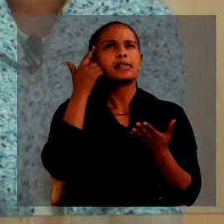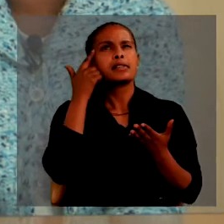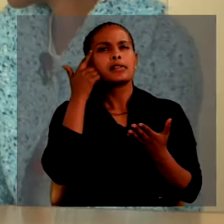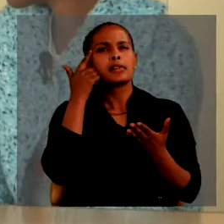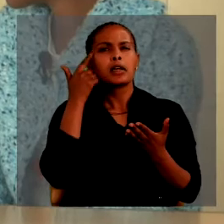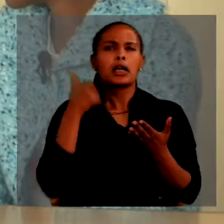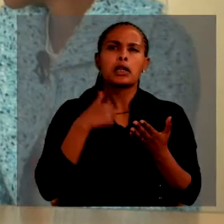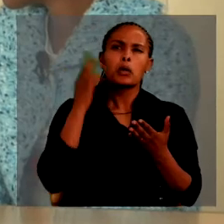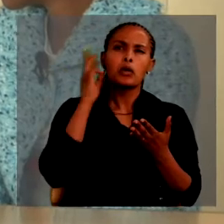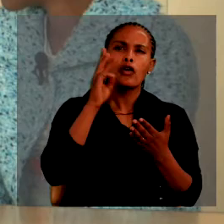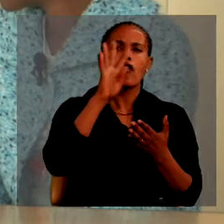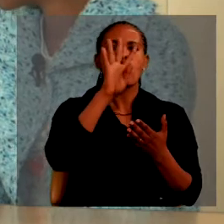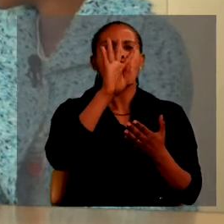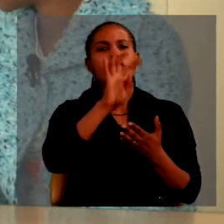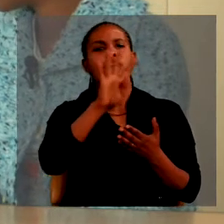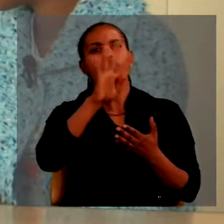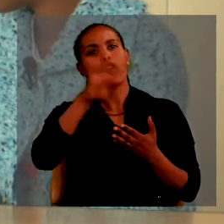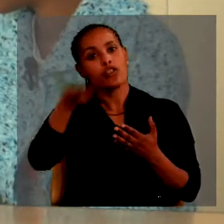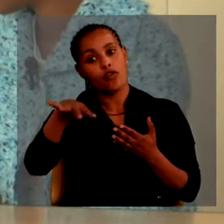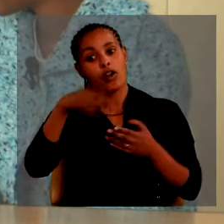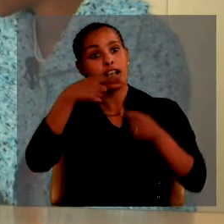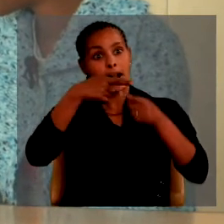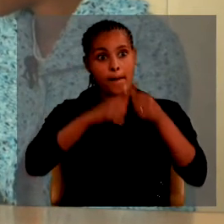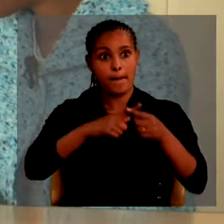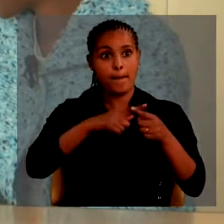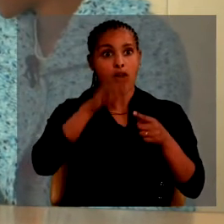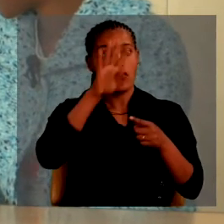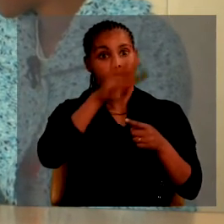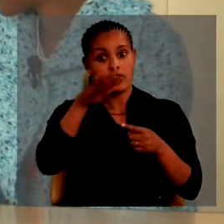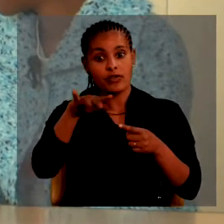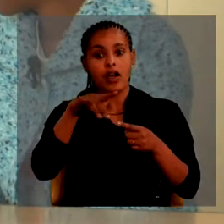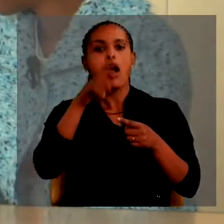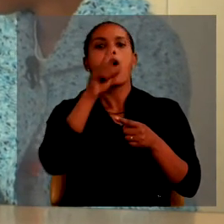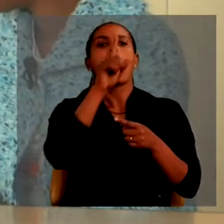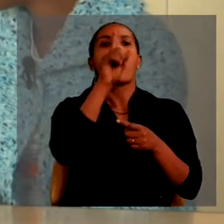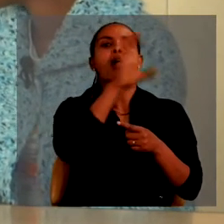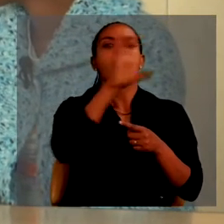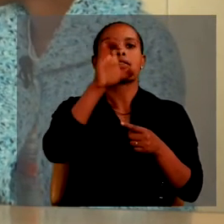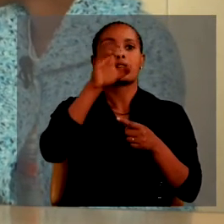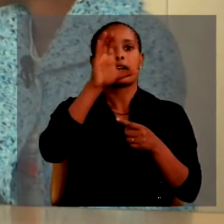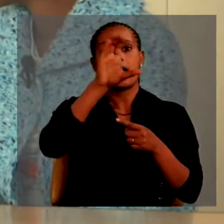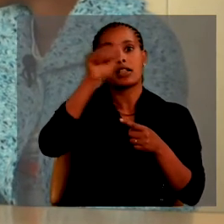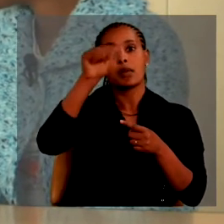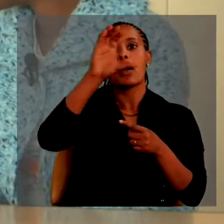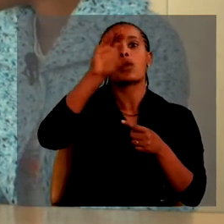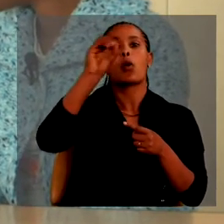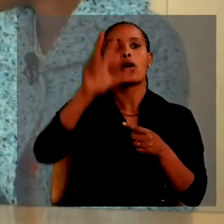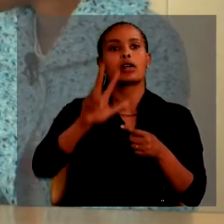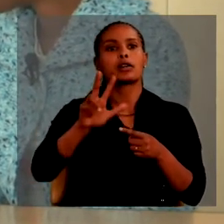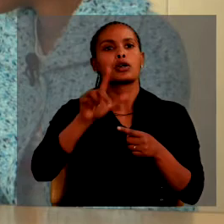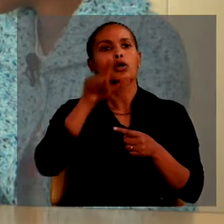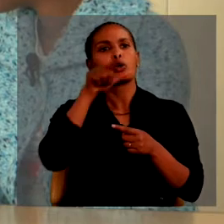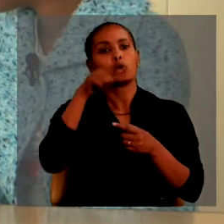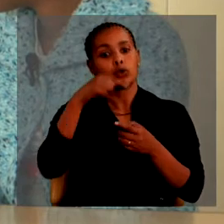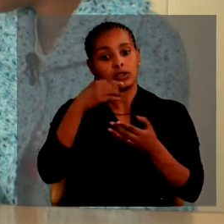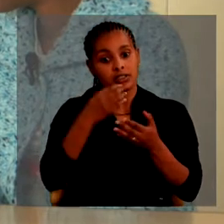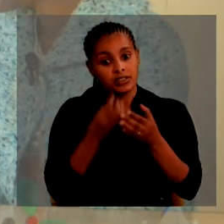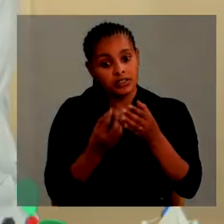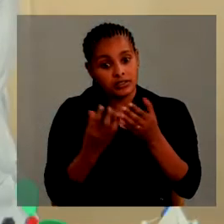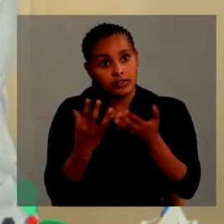It will be 44. 44 grams. So out of 100 grams of calcium carbonate, you